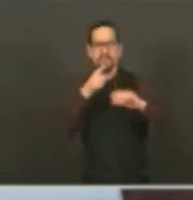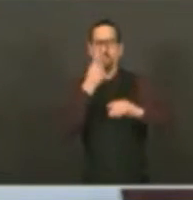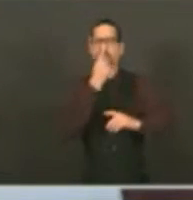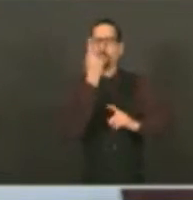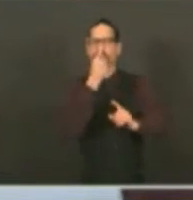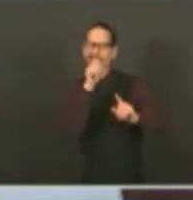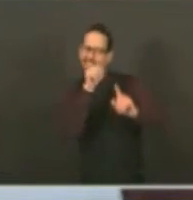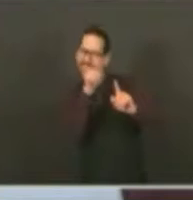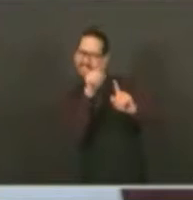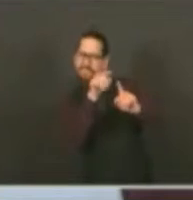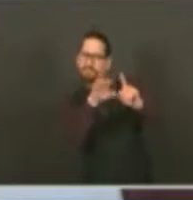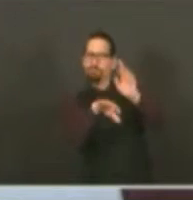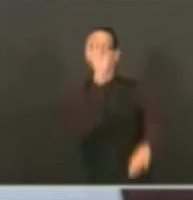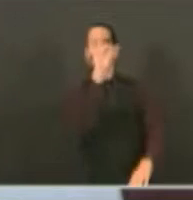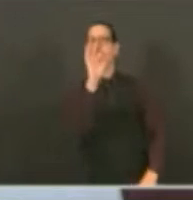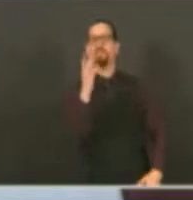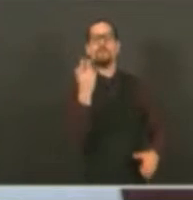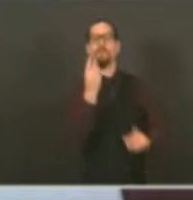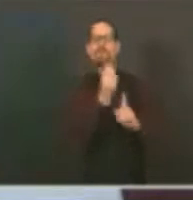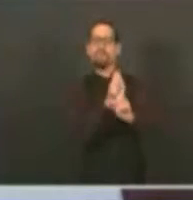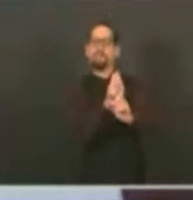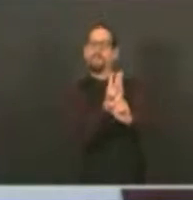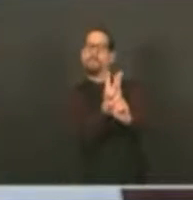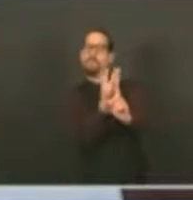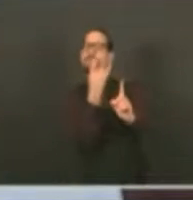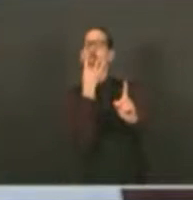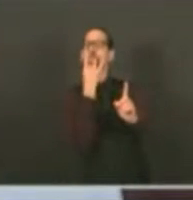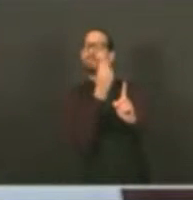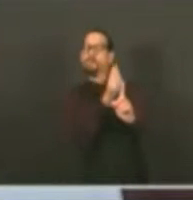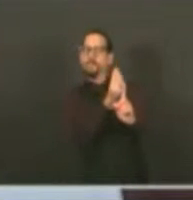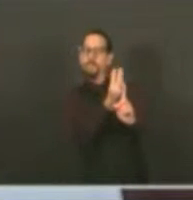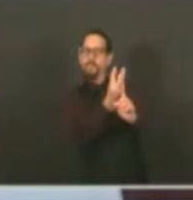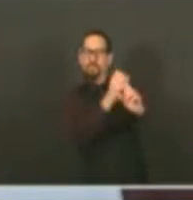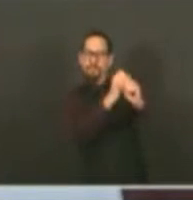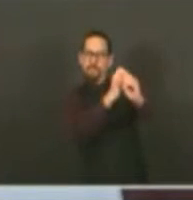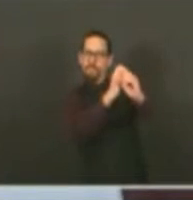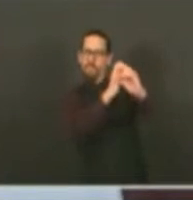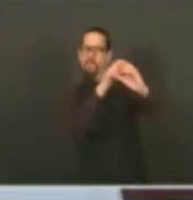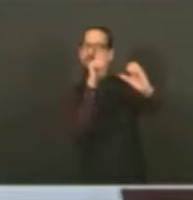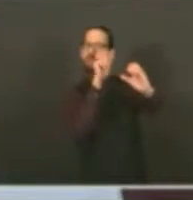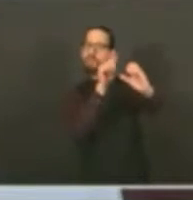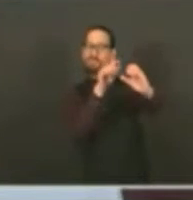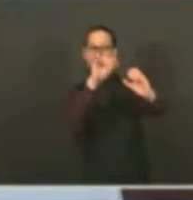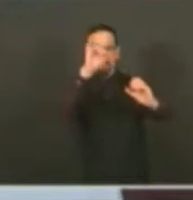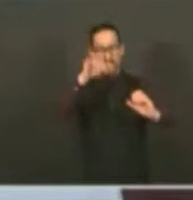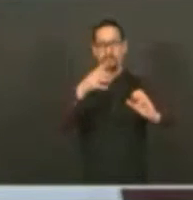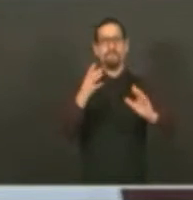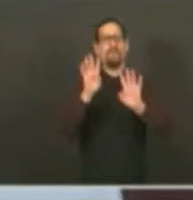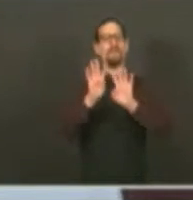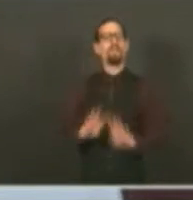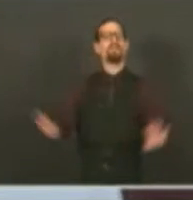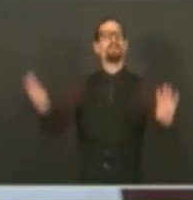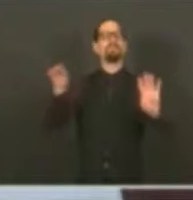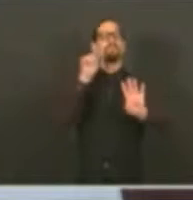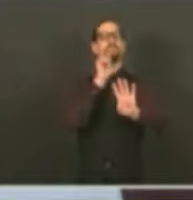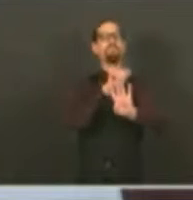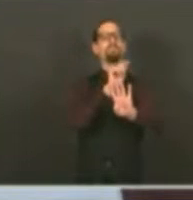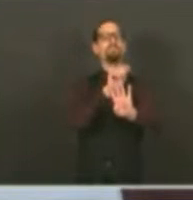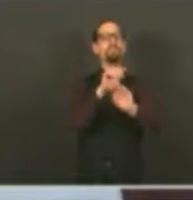our strength, and we have to know we're going to get through it. And that I do know. That I do know.